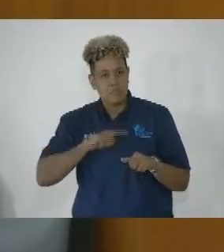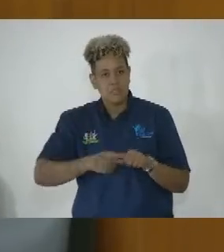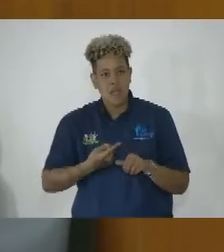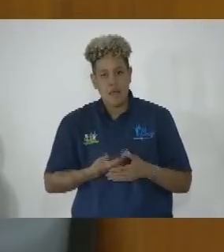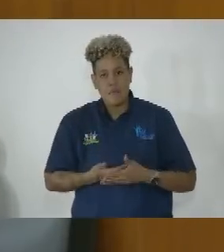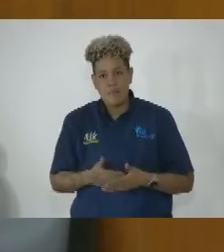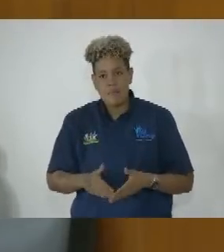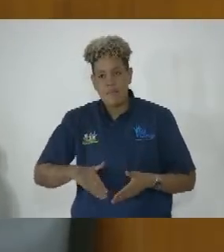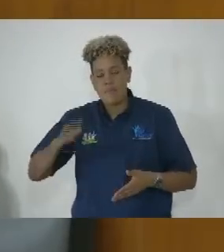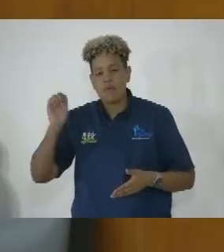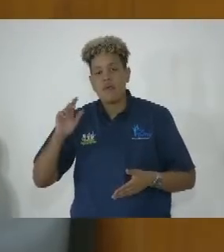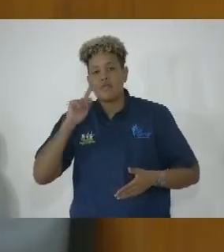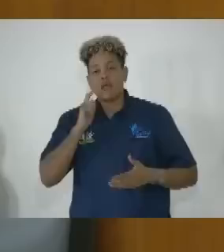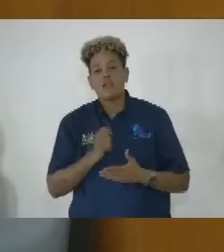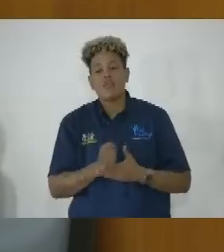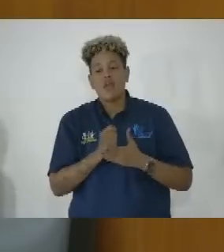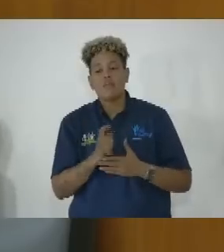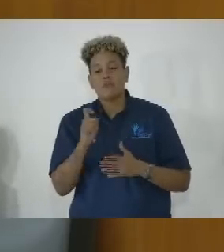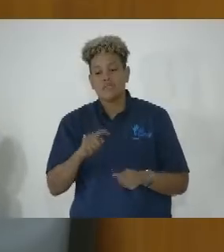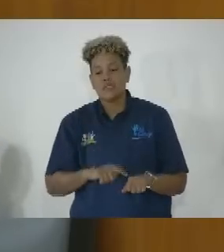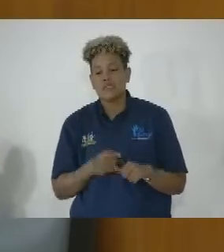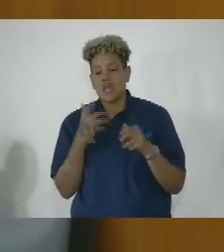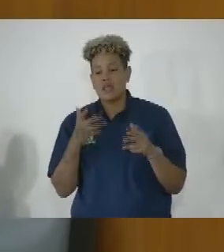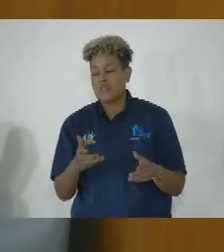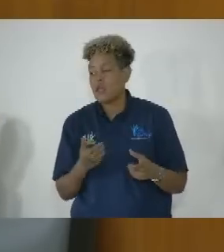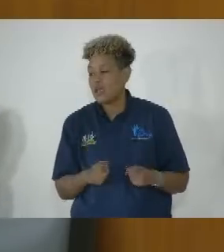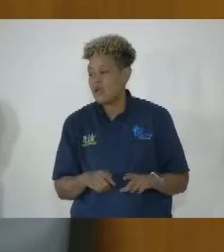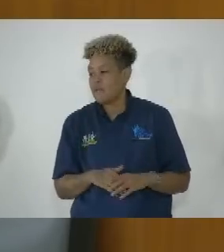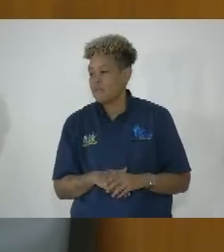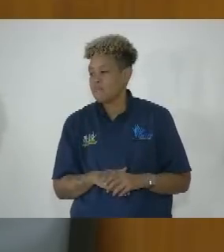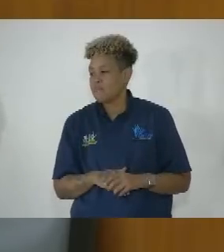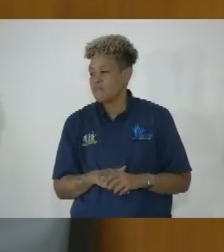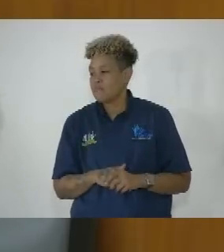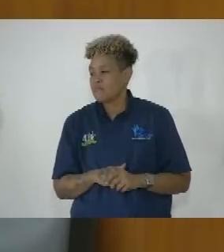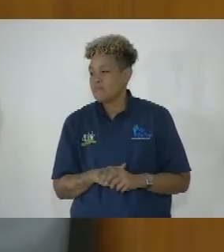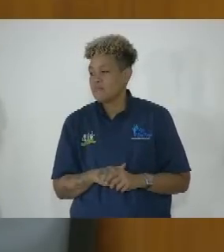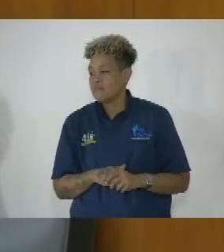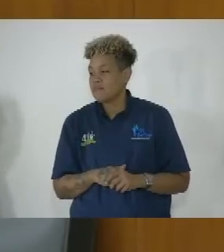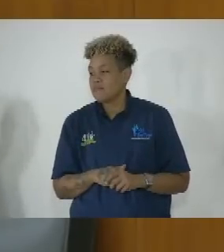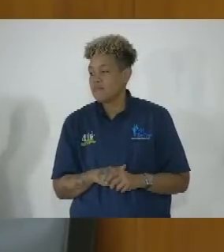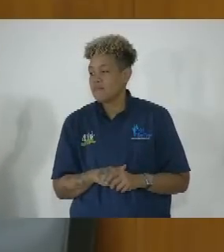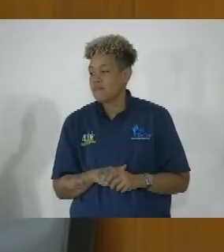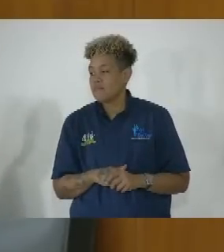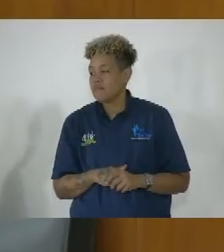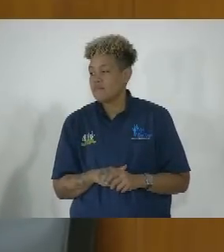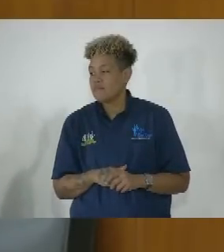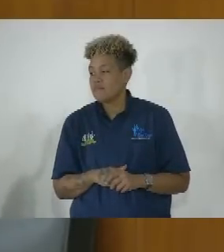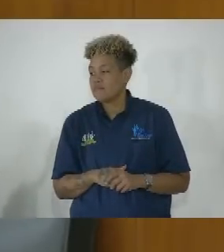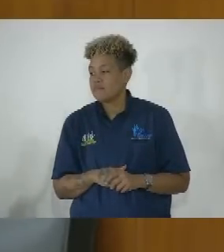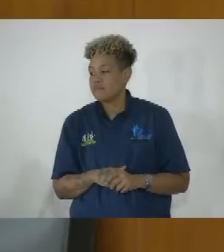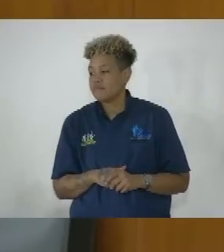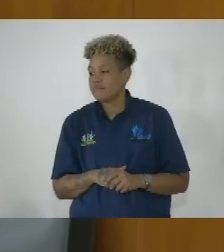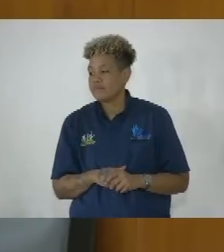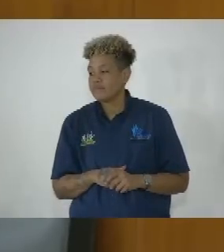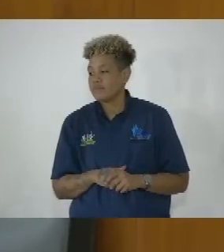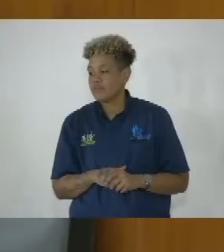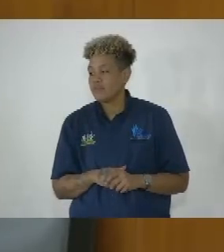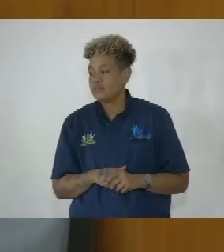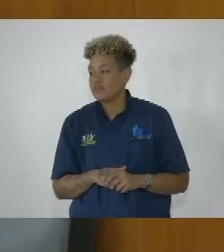And that's where the therapy needs to start. Mr. President, I also would like